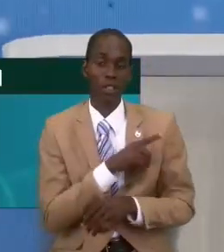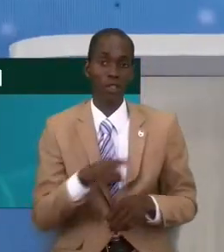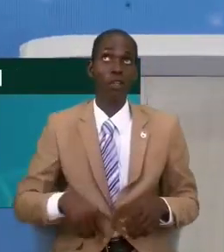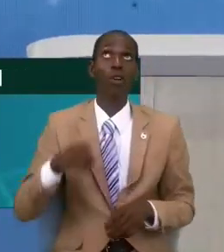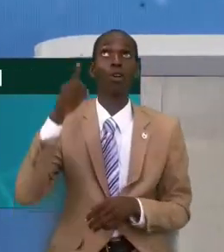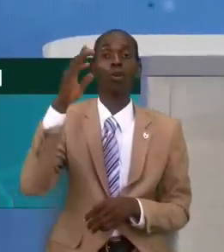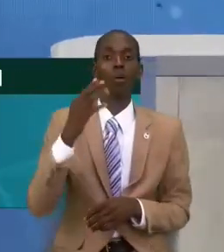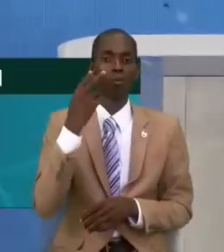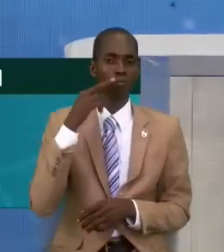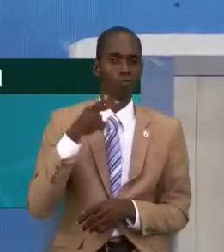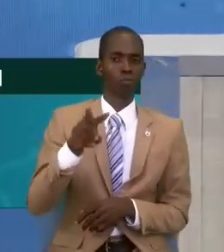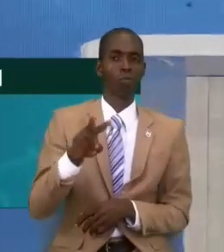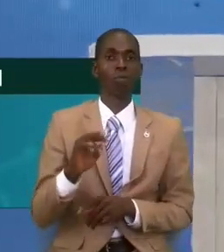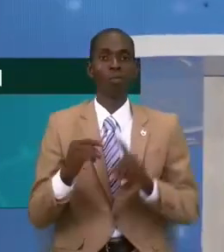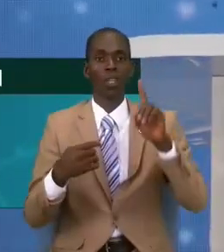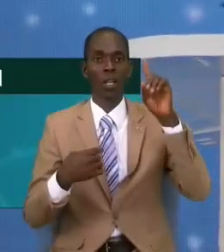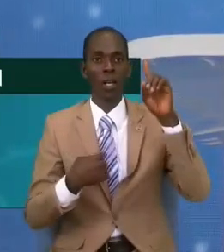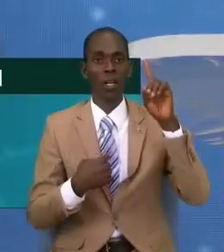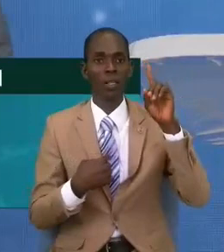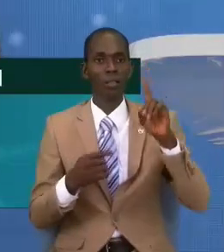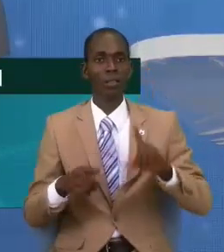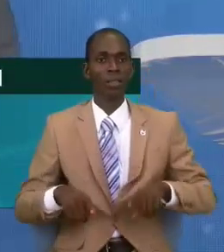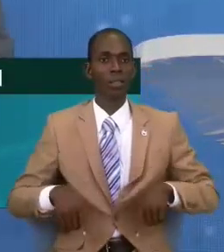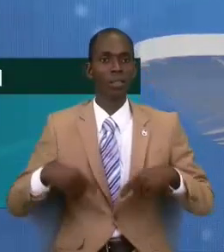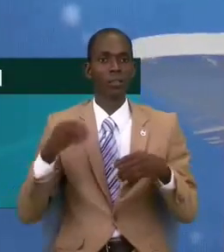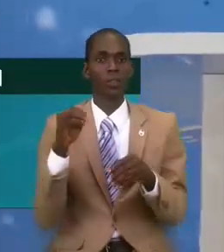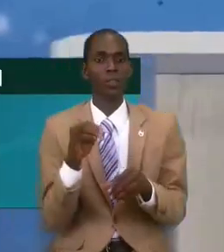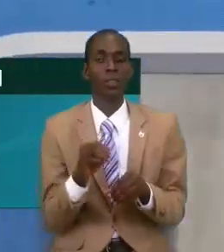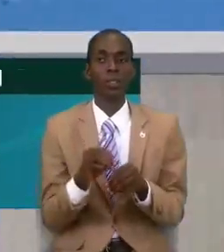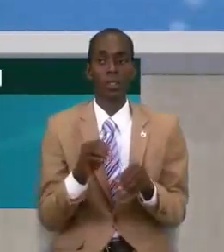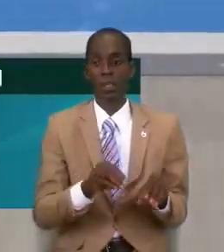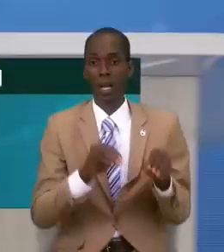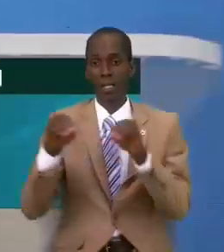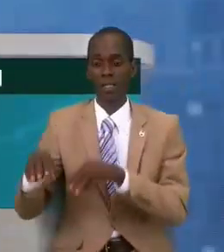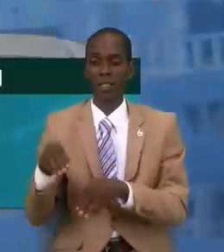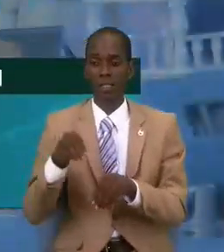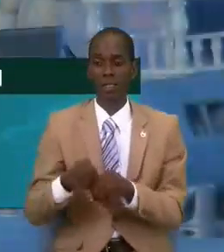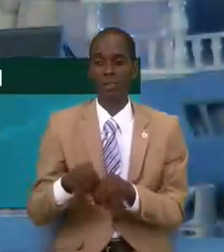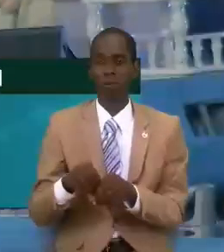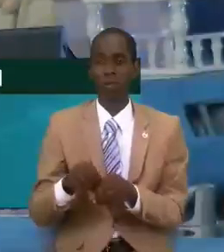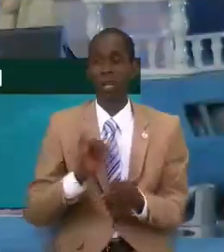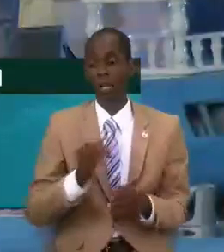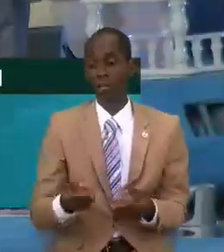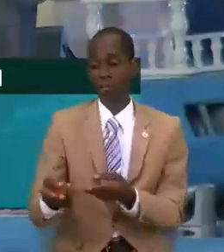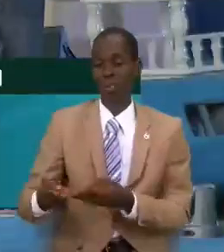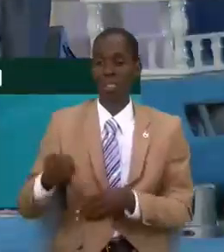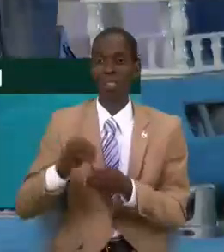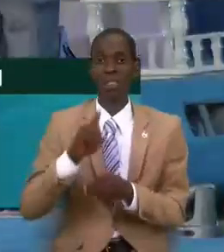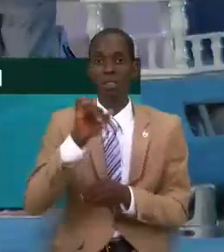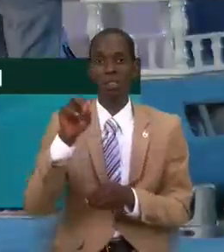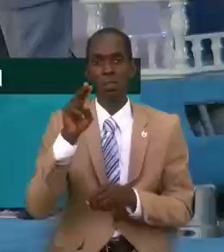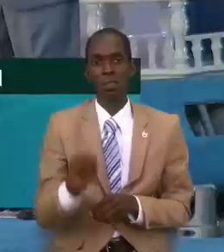a foundation stone, a tried stone, a precious cornerstone, a